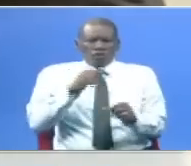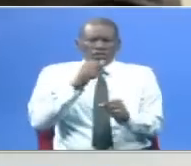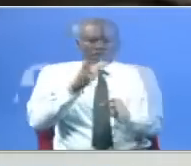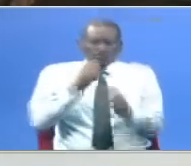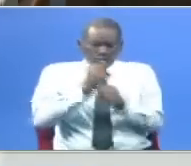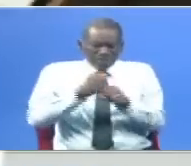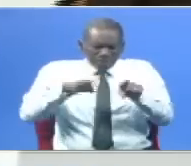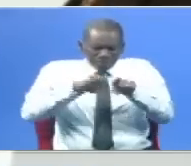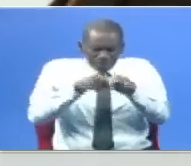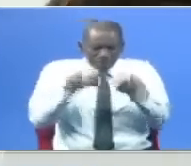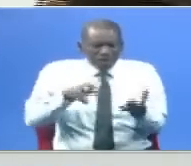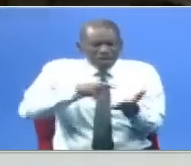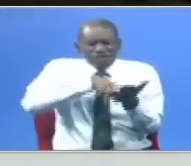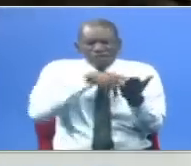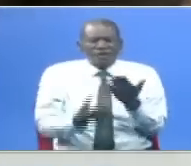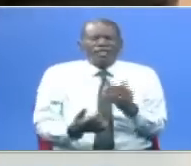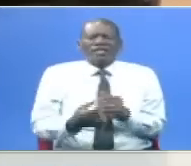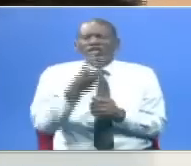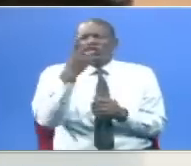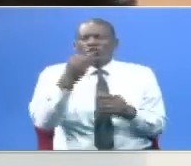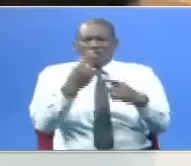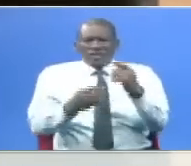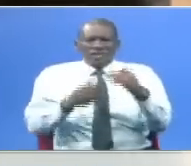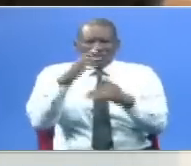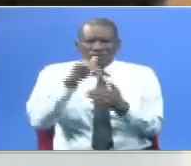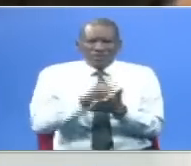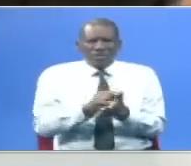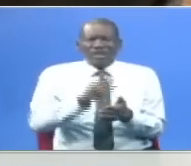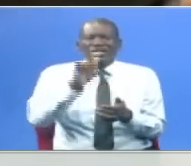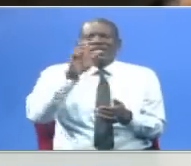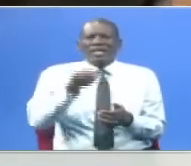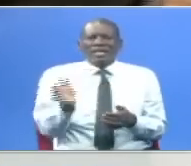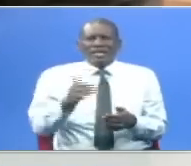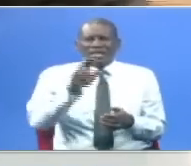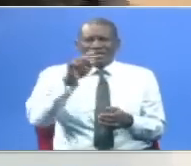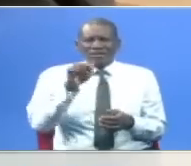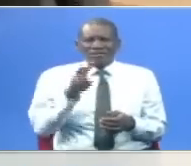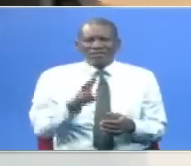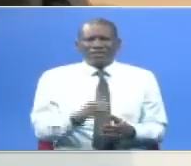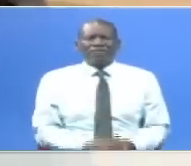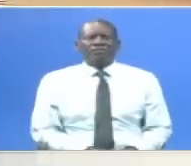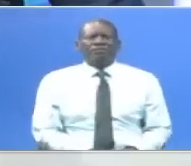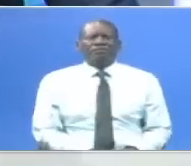exact same fate 20 years on. Kennedy Murethi, NTV.